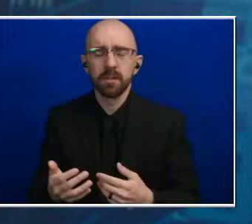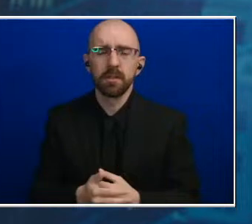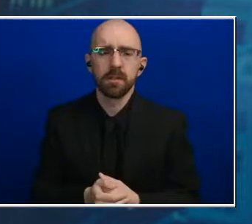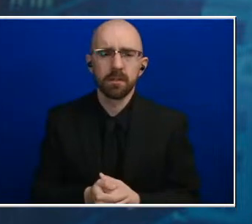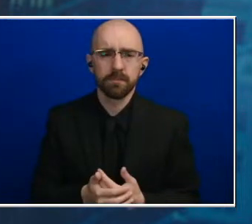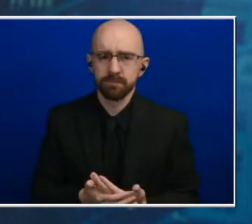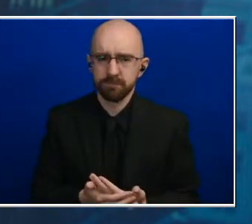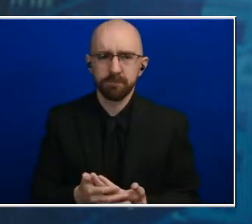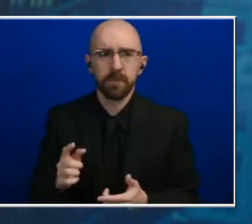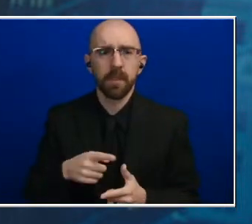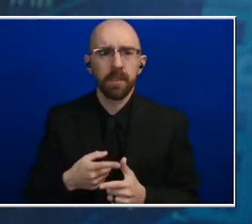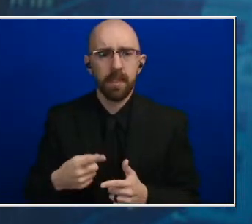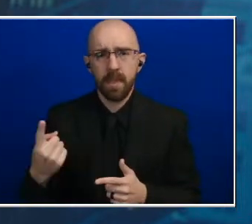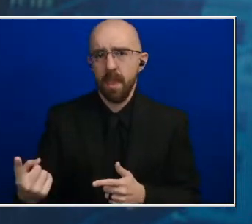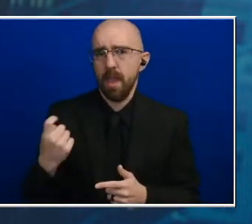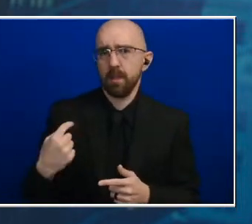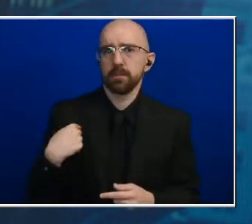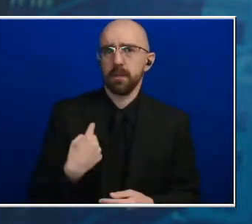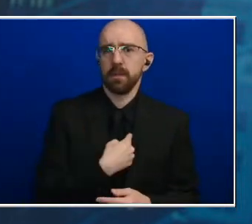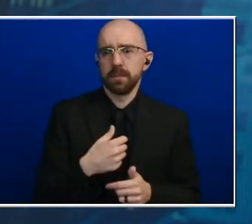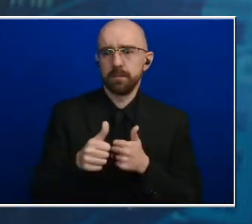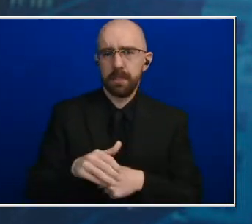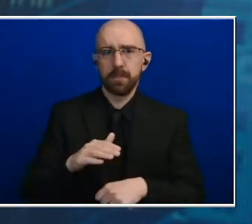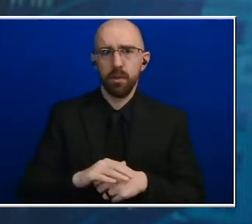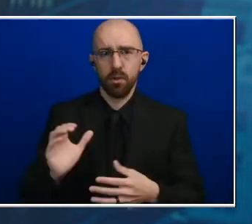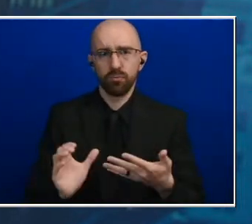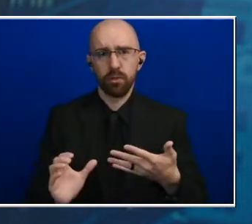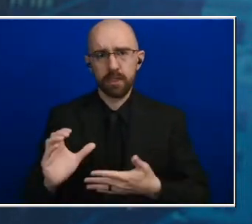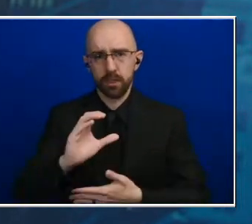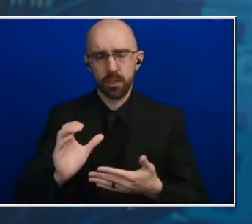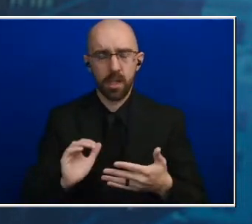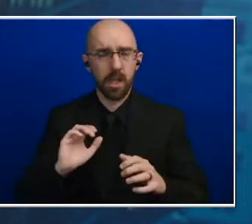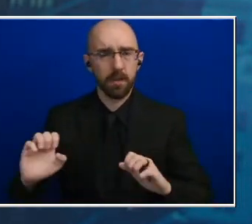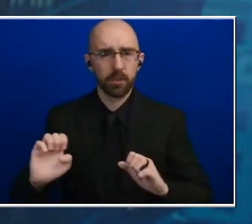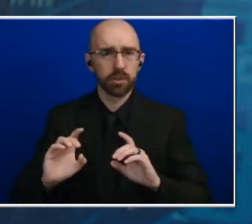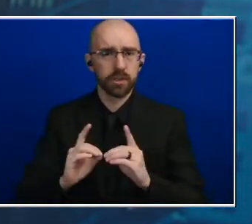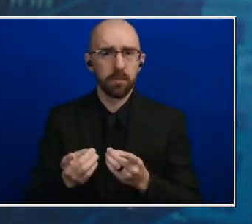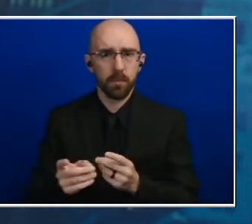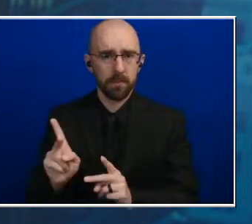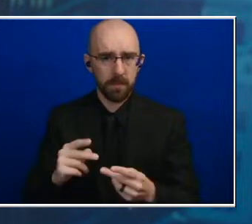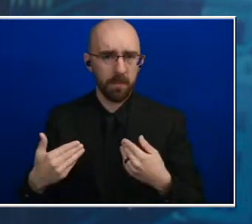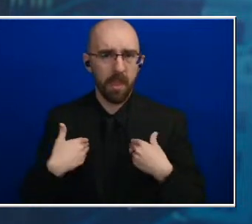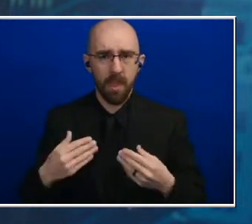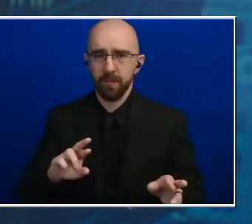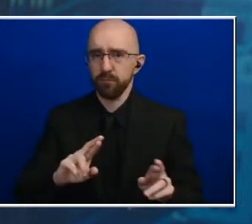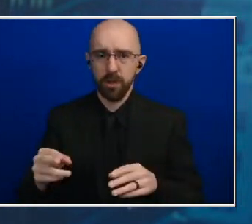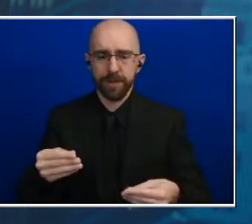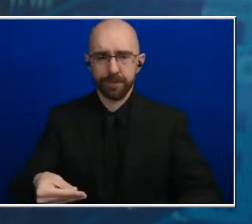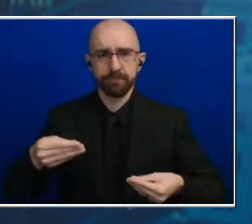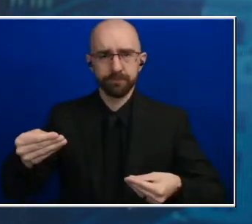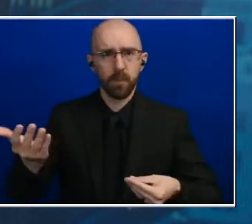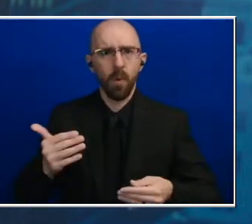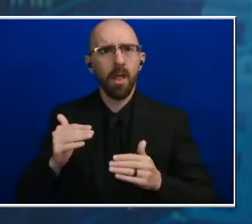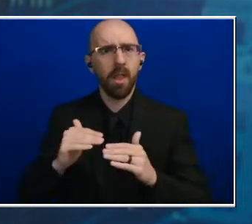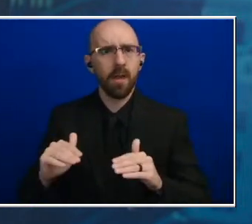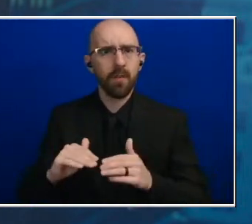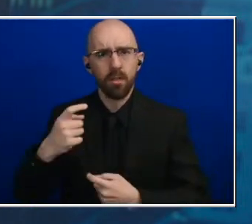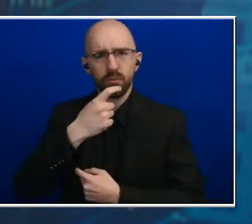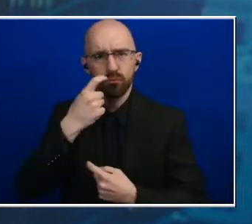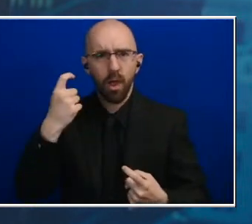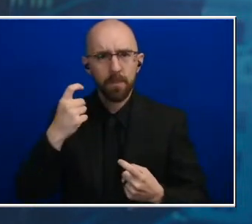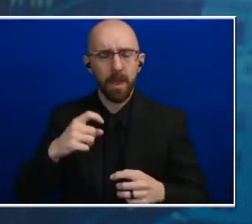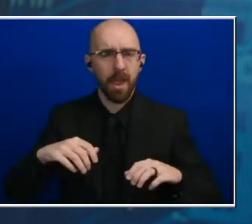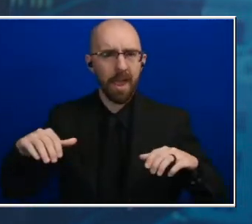ask us, based on criteria that our emergency department folks have at the ready, to say what level of trauma activation does this